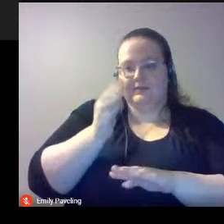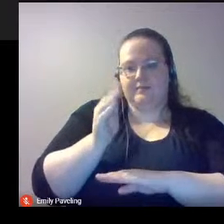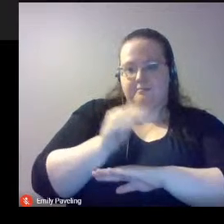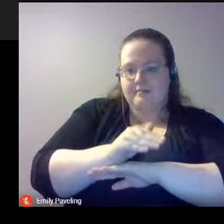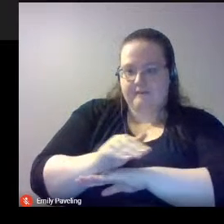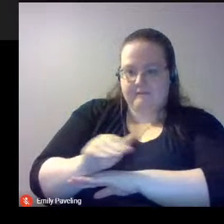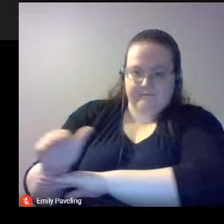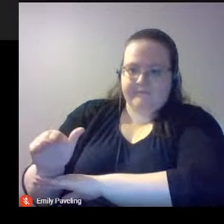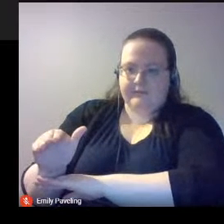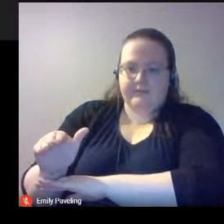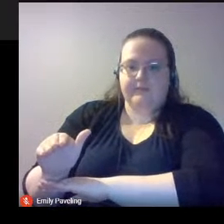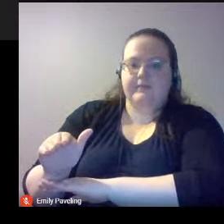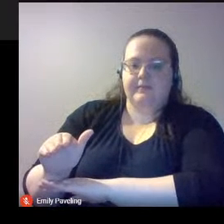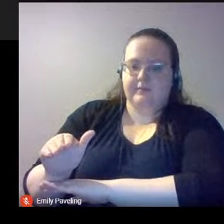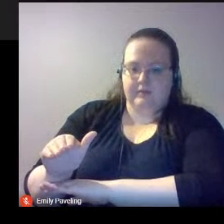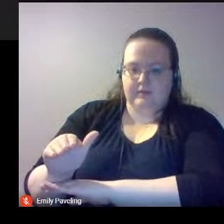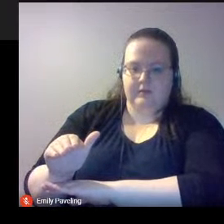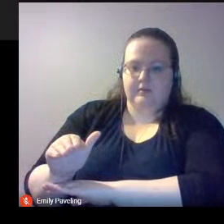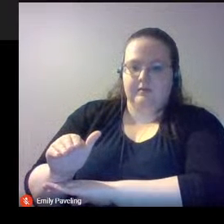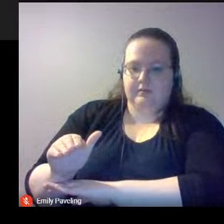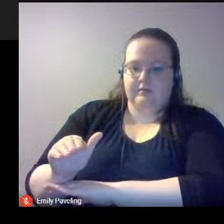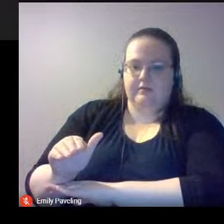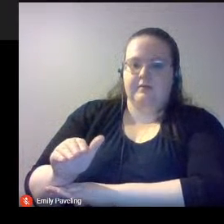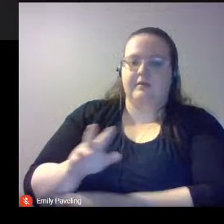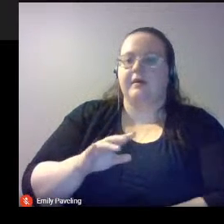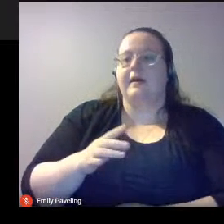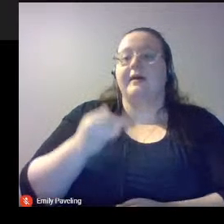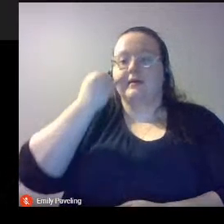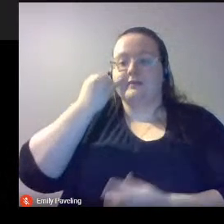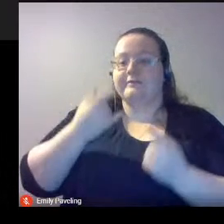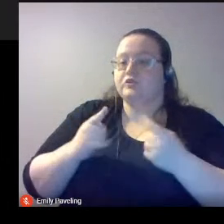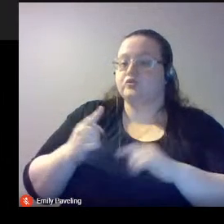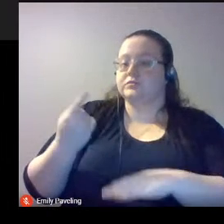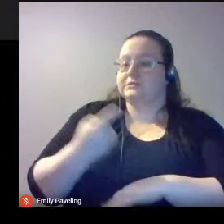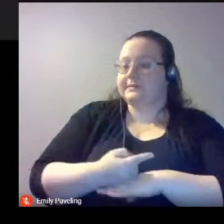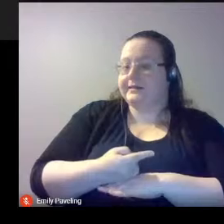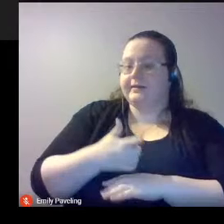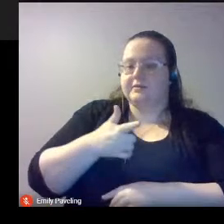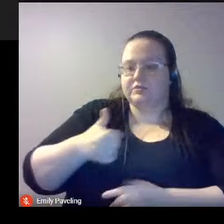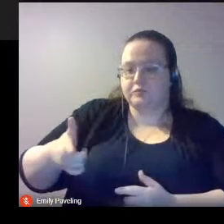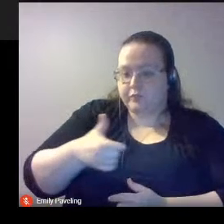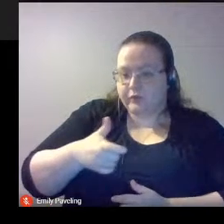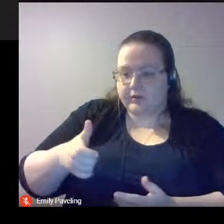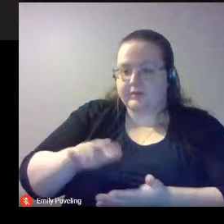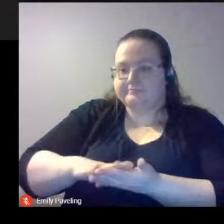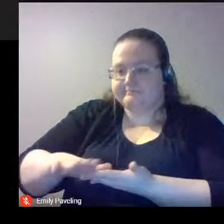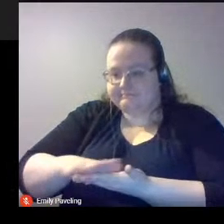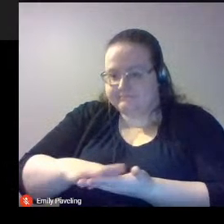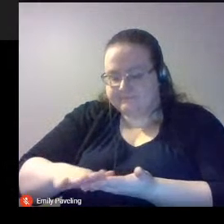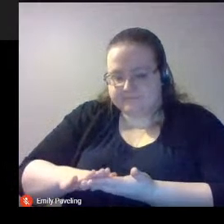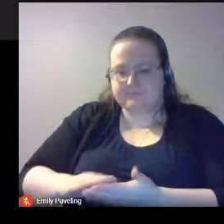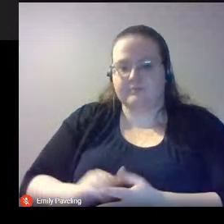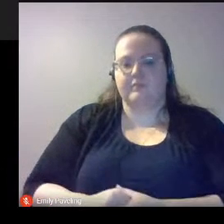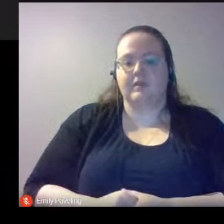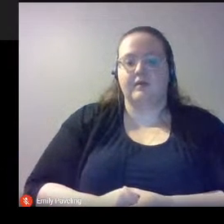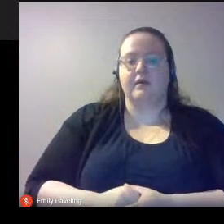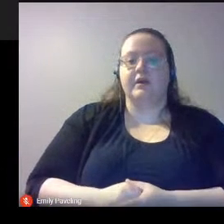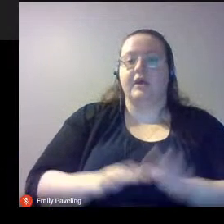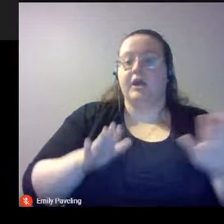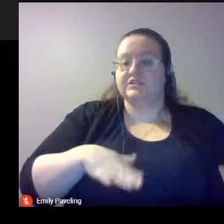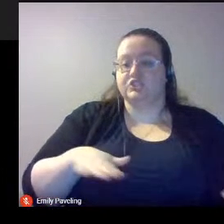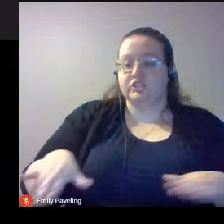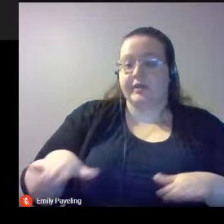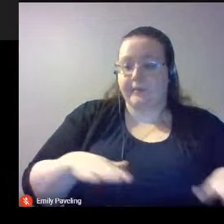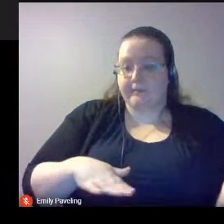and disinfectant spray provided for intraday disinfection as required. In gymnasiums that may be used by different cohorts will be disinfected